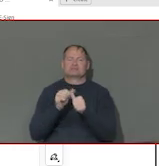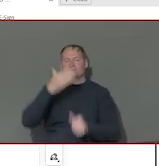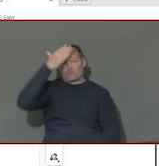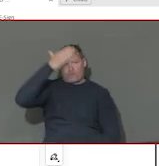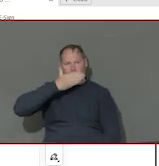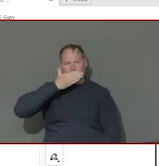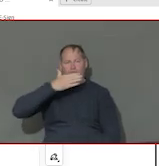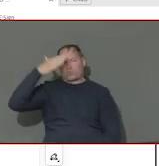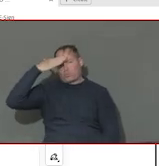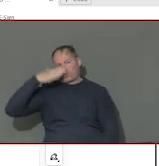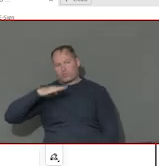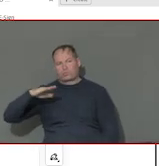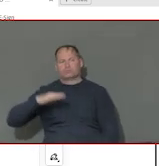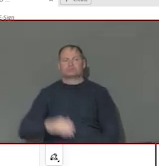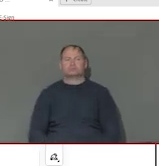slope.